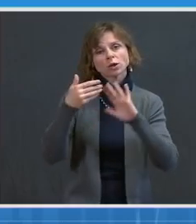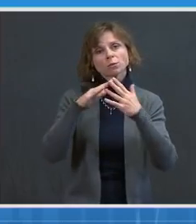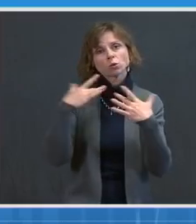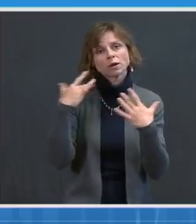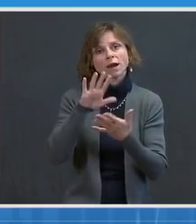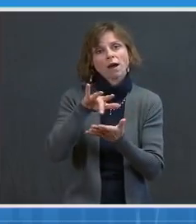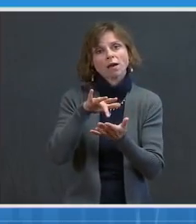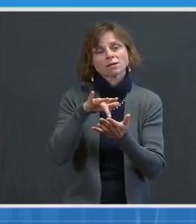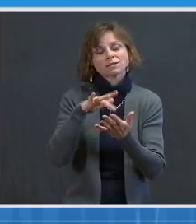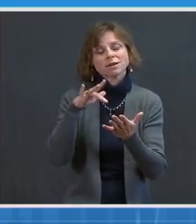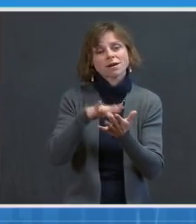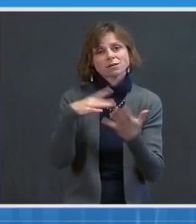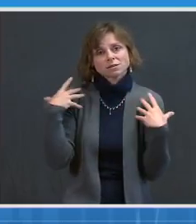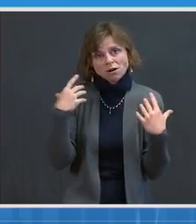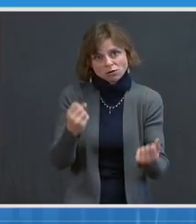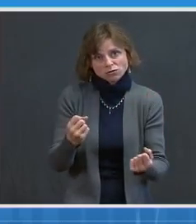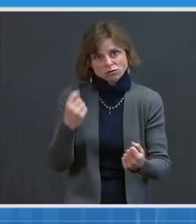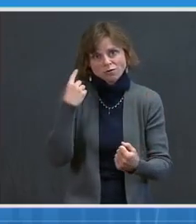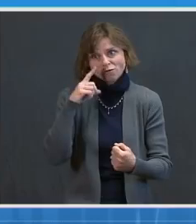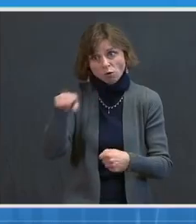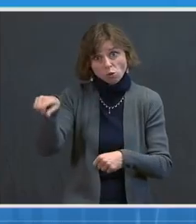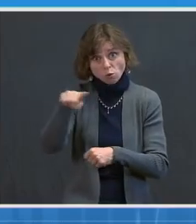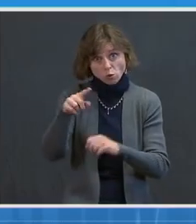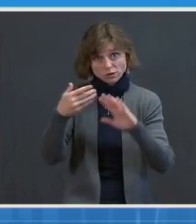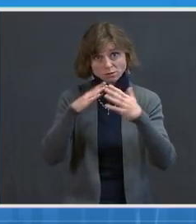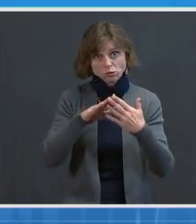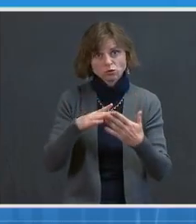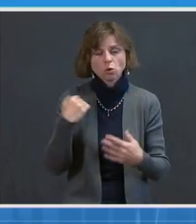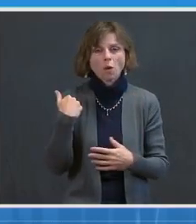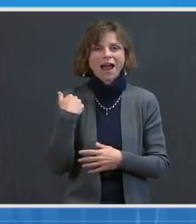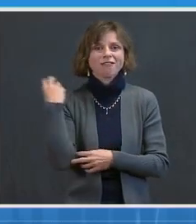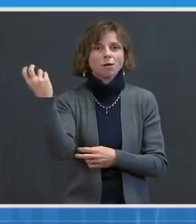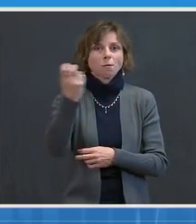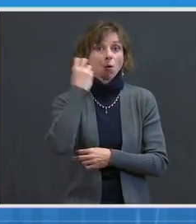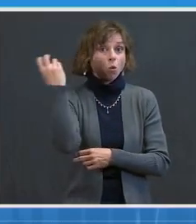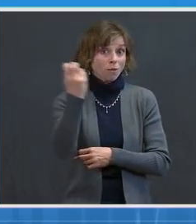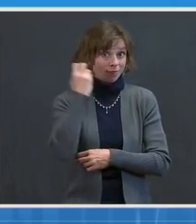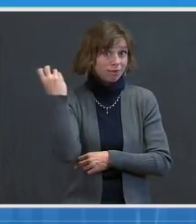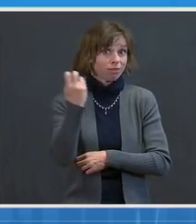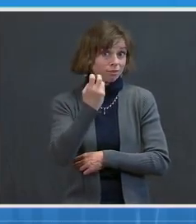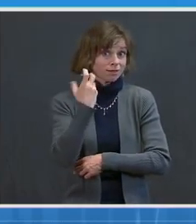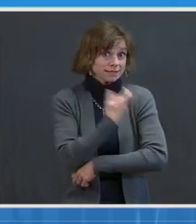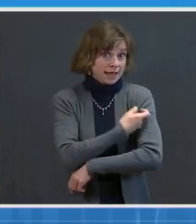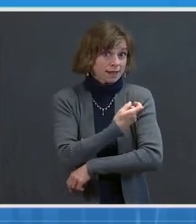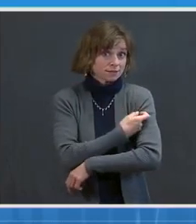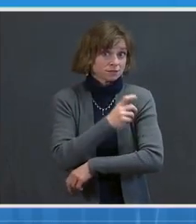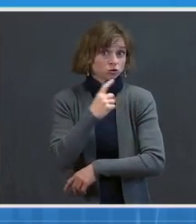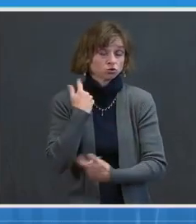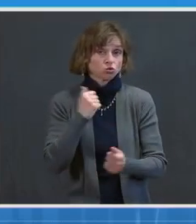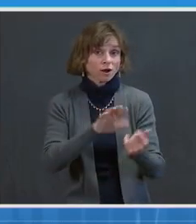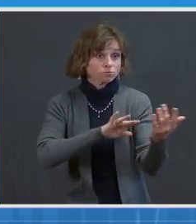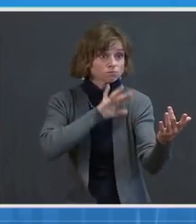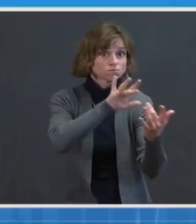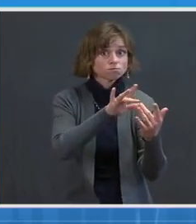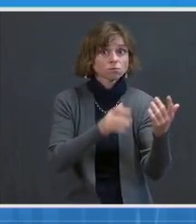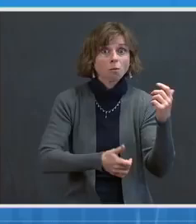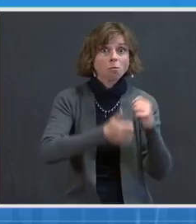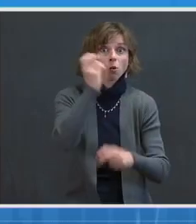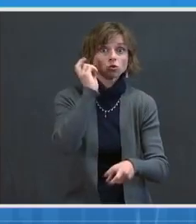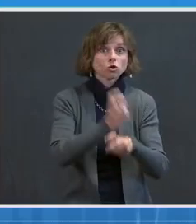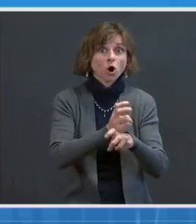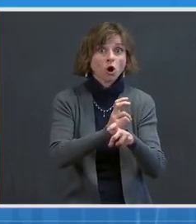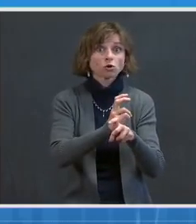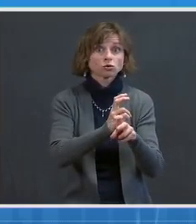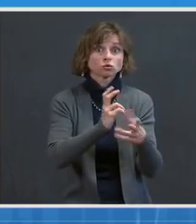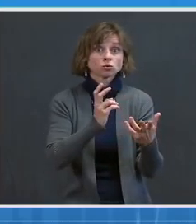We're launching mobile sites to help vaccinate the hardest-to-reach communities. And this is leading to results for the